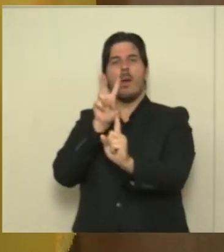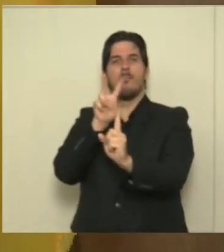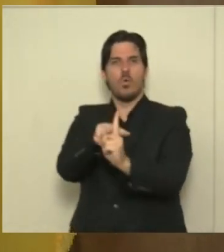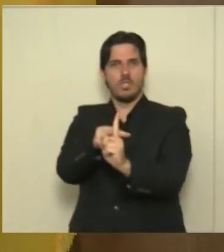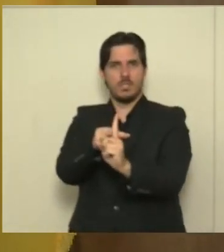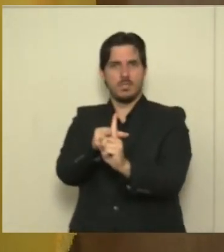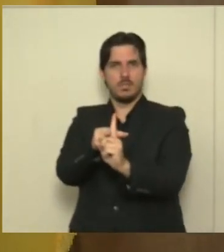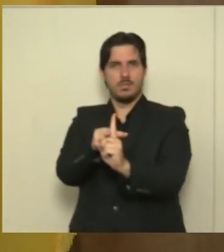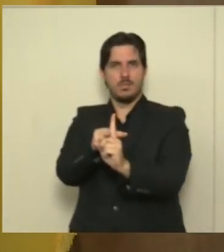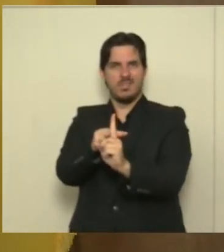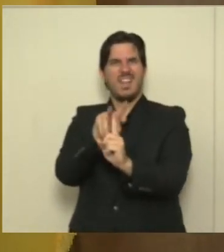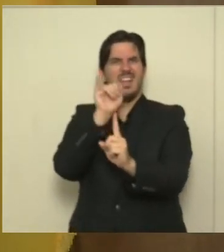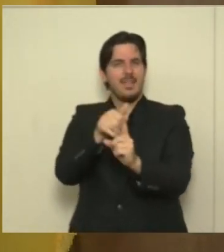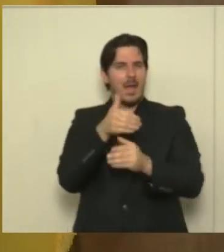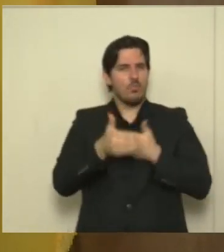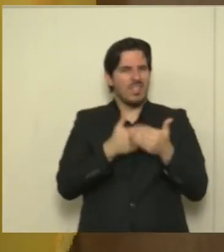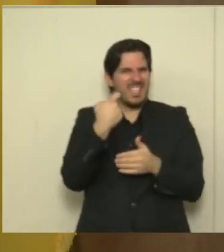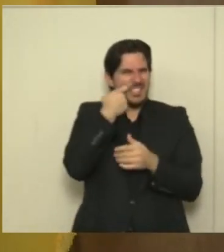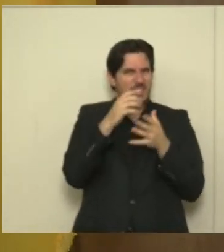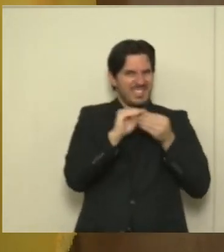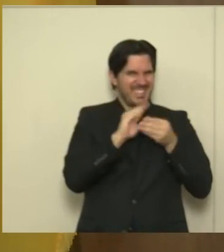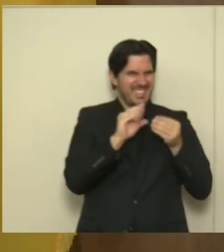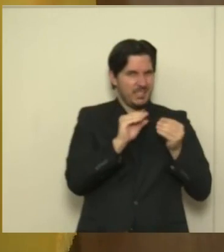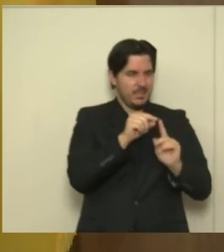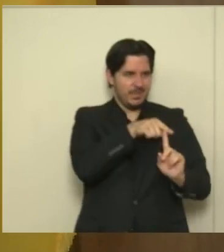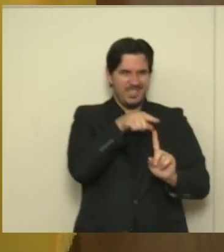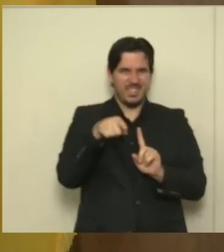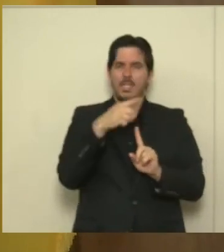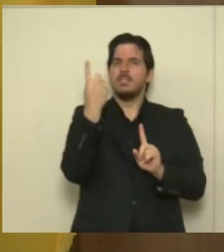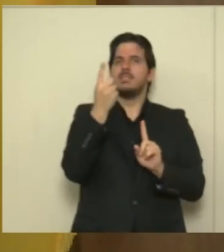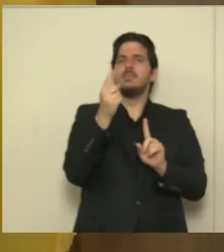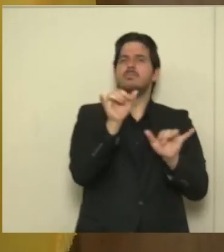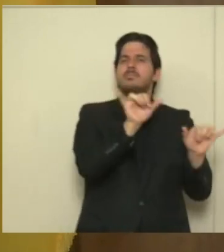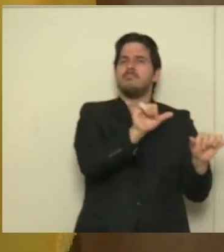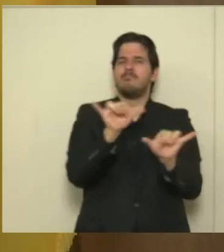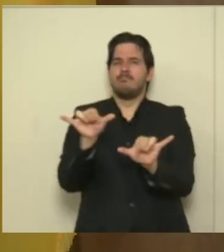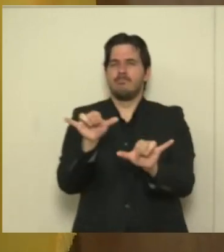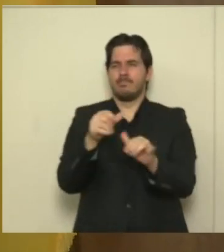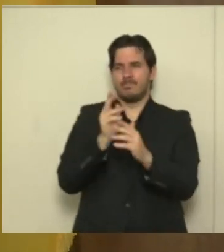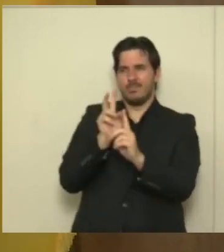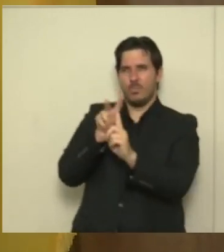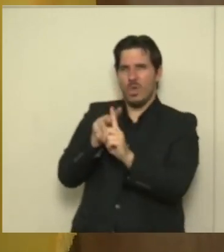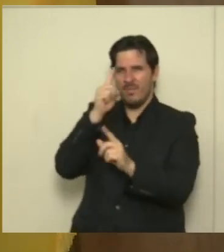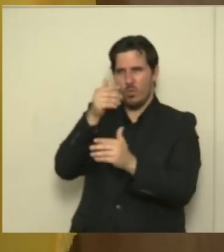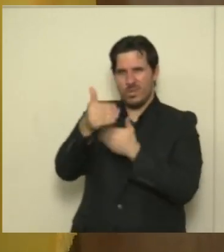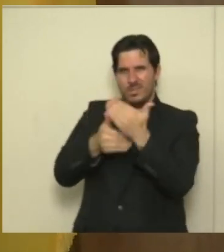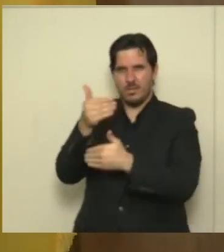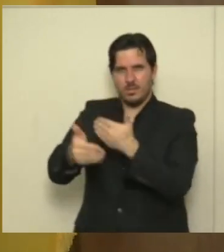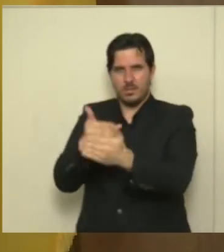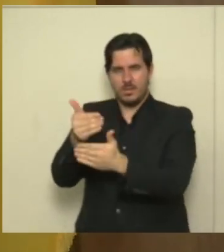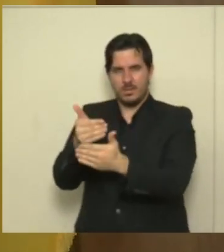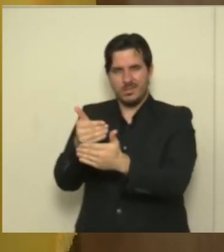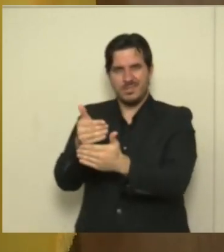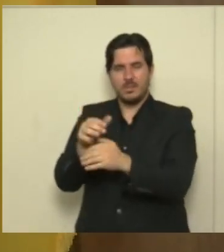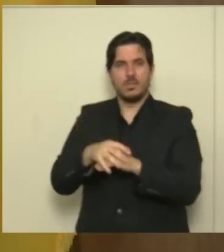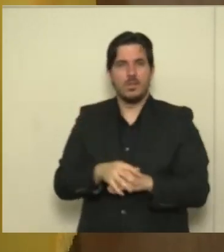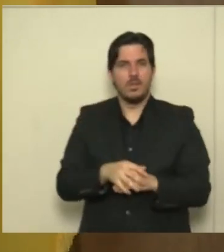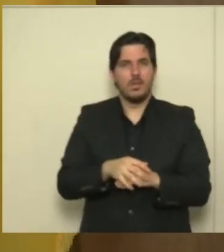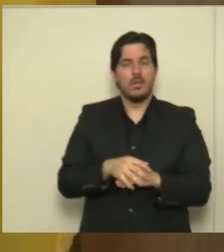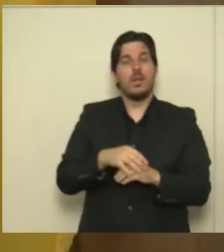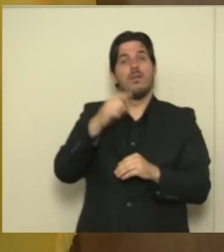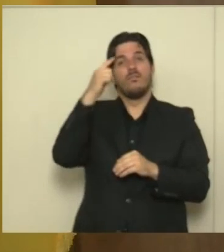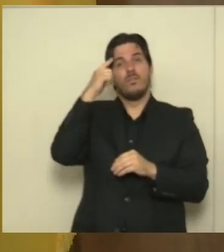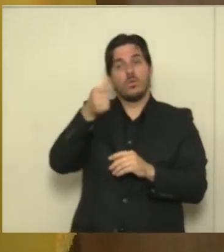exactly what I described, a little bit different, but that process, if you will, that the purpose of having a judicial selection